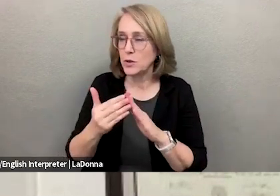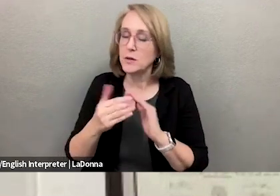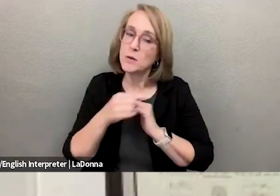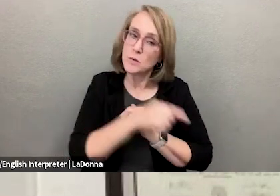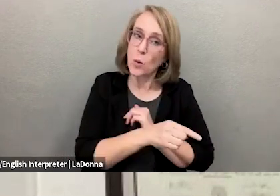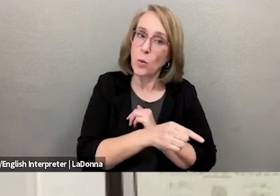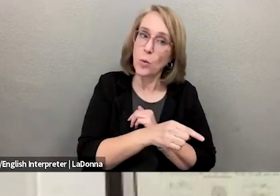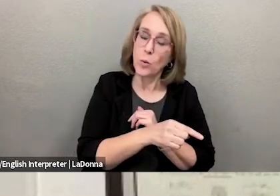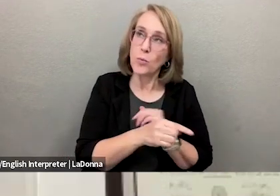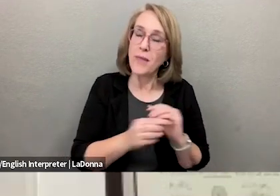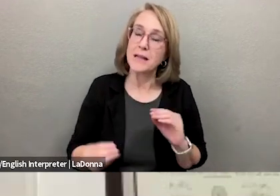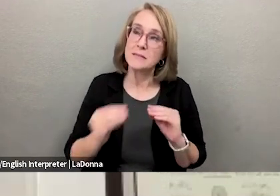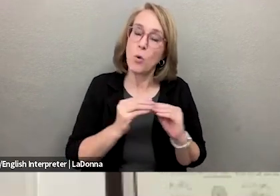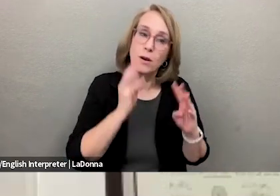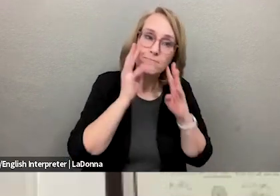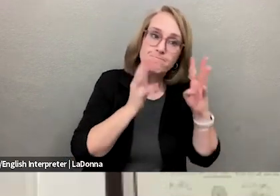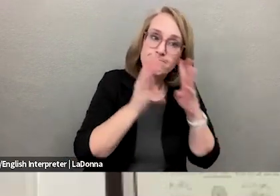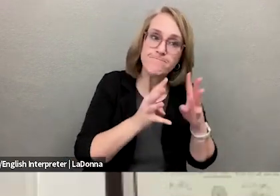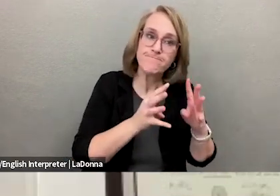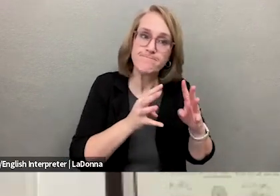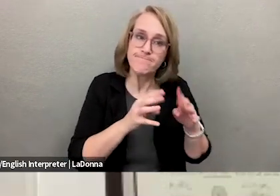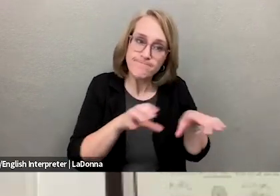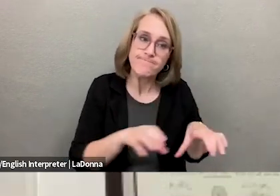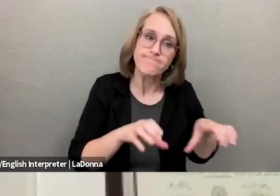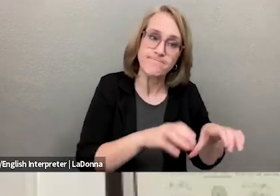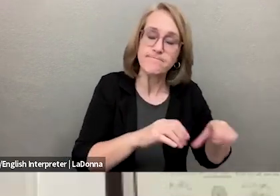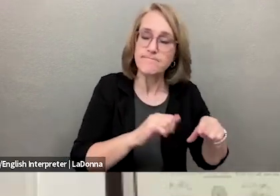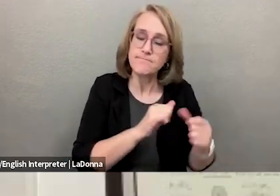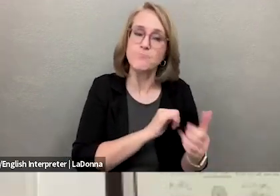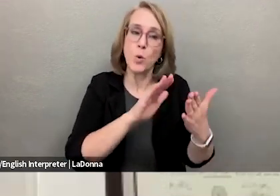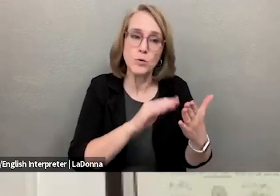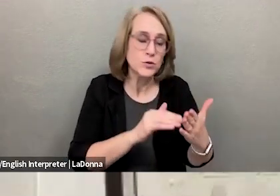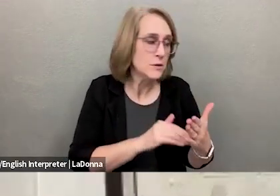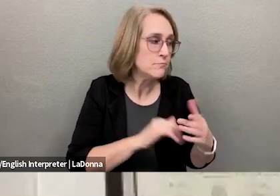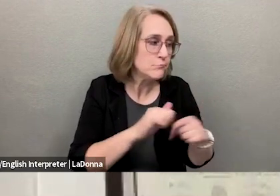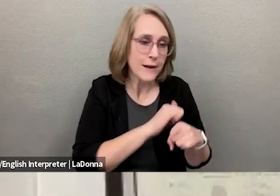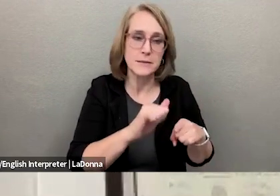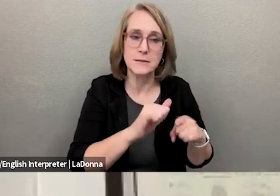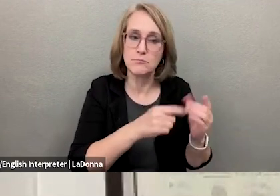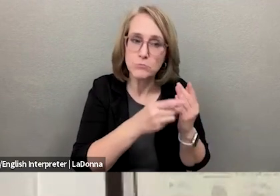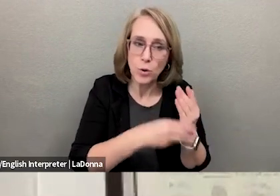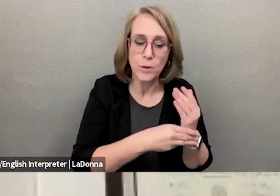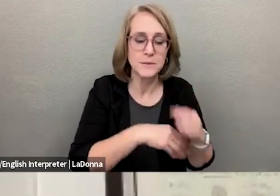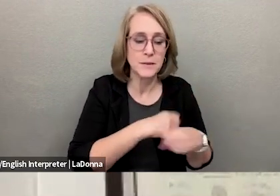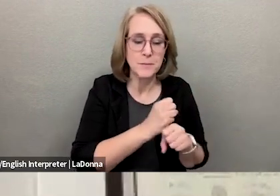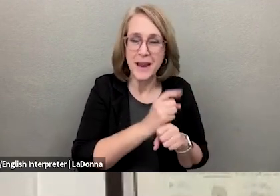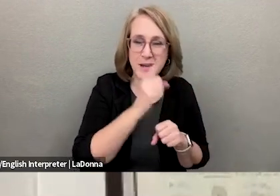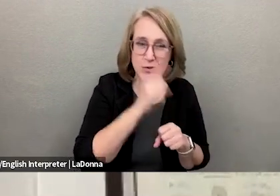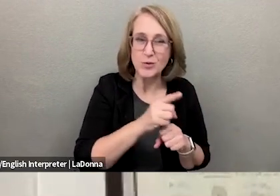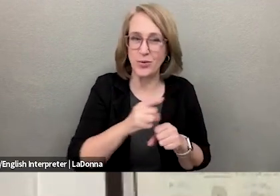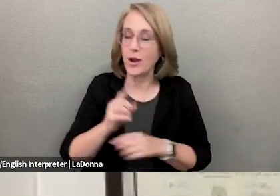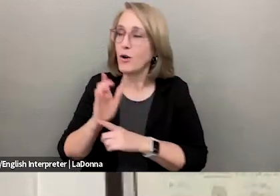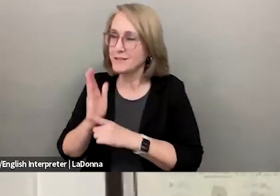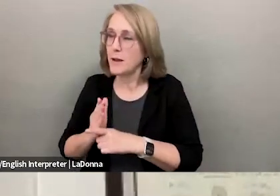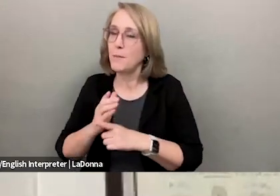to also innovative-based practices or promising practices and programs so that we can ensure that there's some